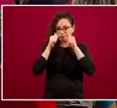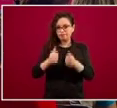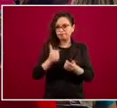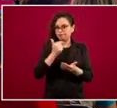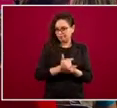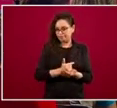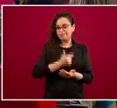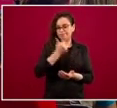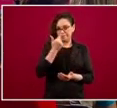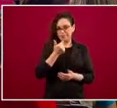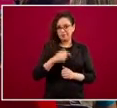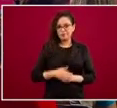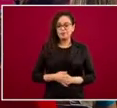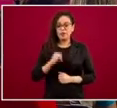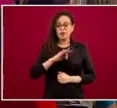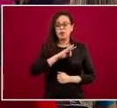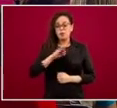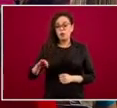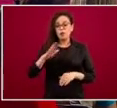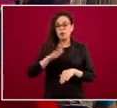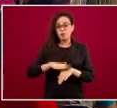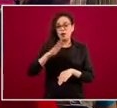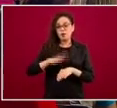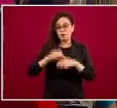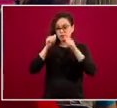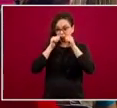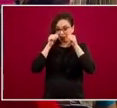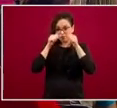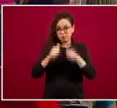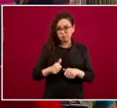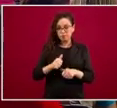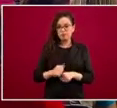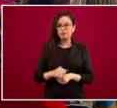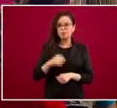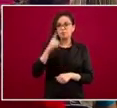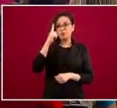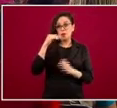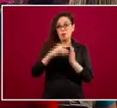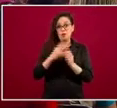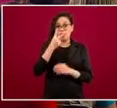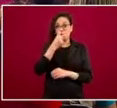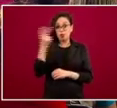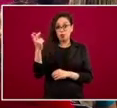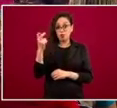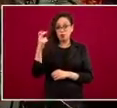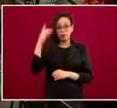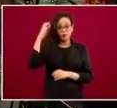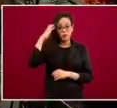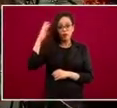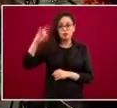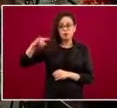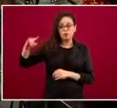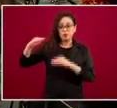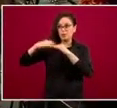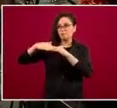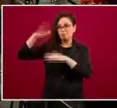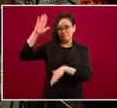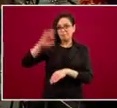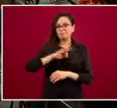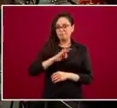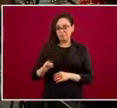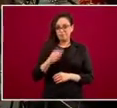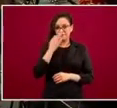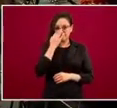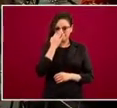emergency treatment units, and the possibility of expanding such services to an amount of